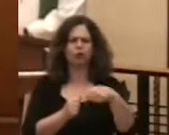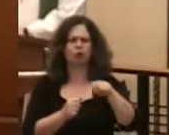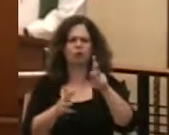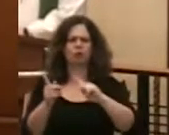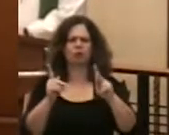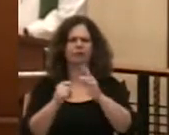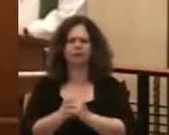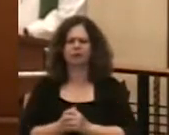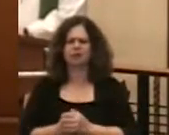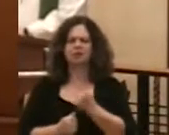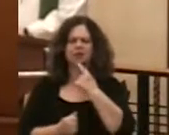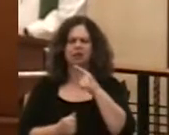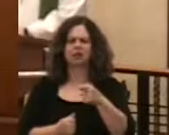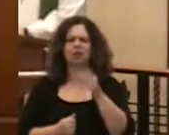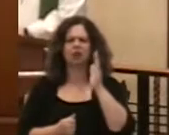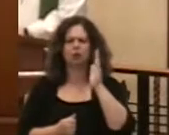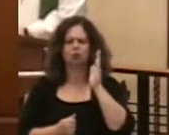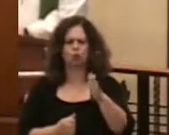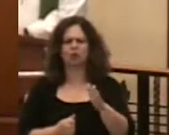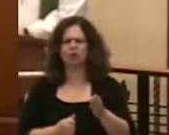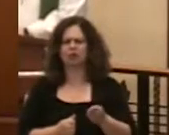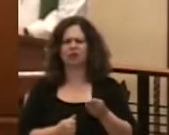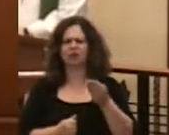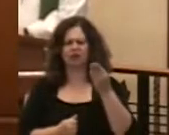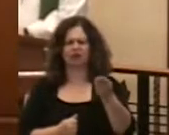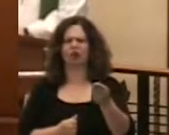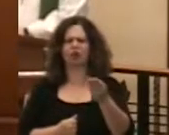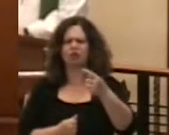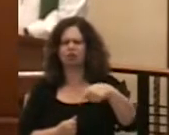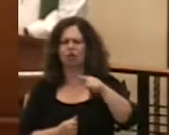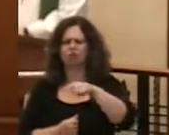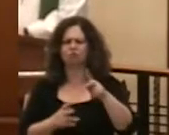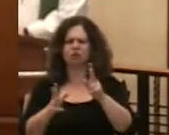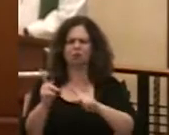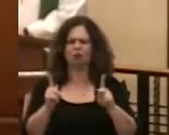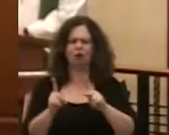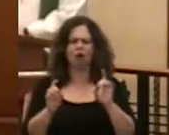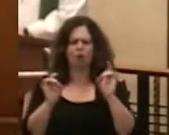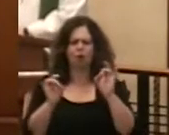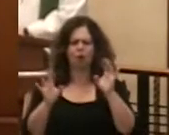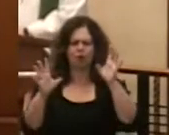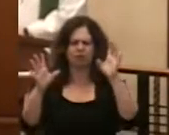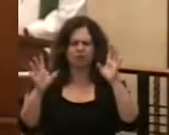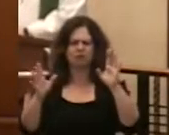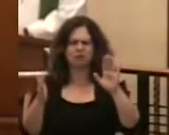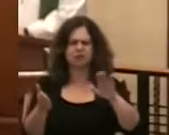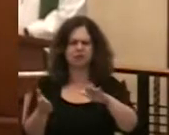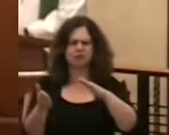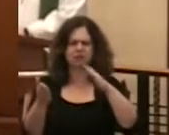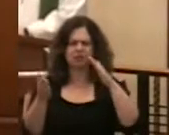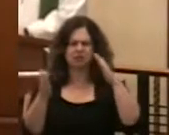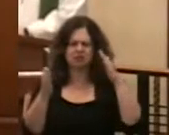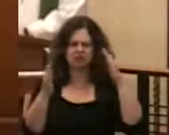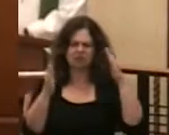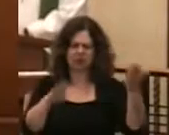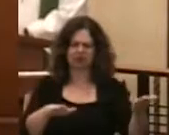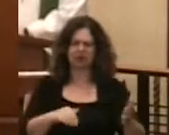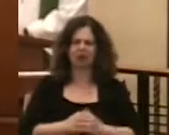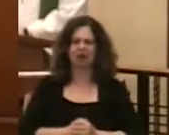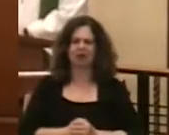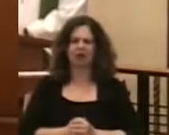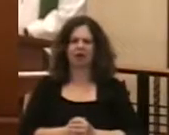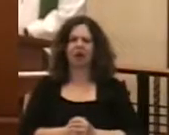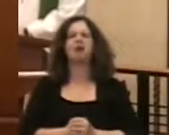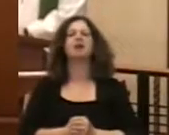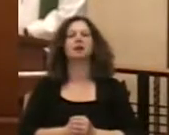those wretches to a miserable death and lease the vineyard to other tenants, who